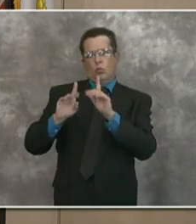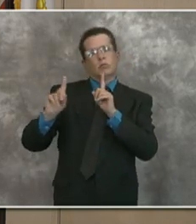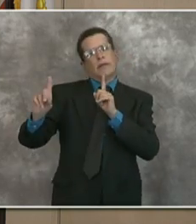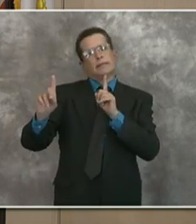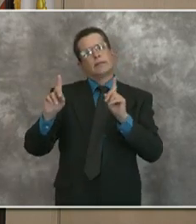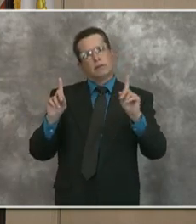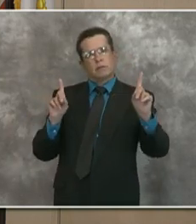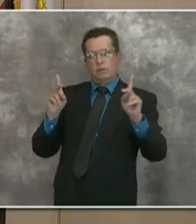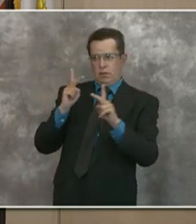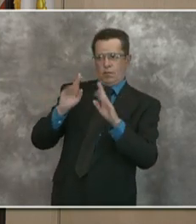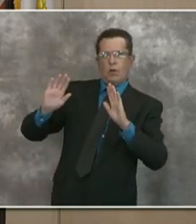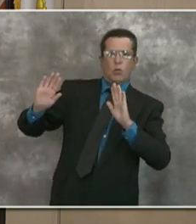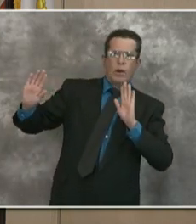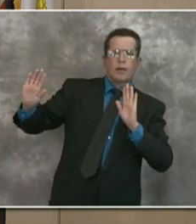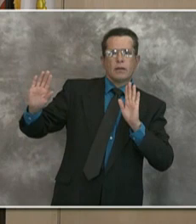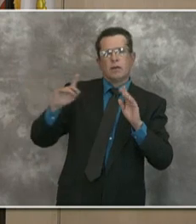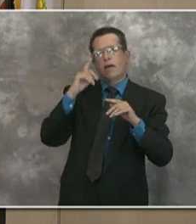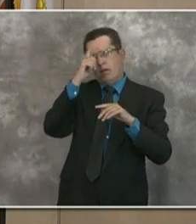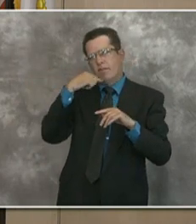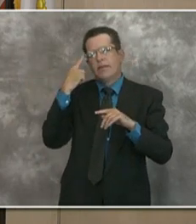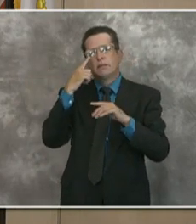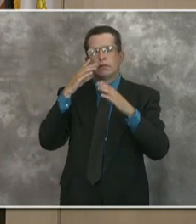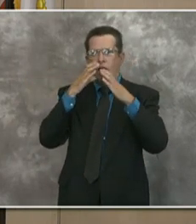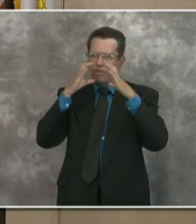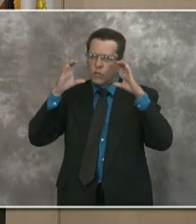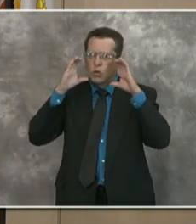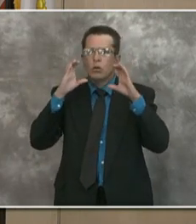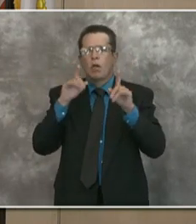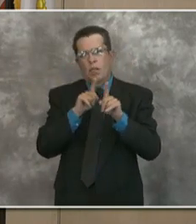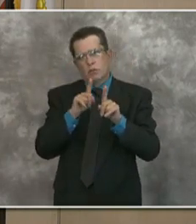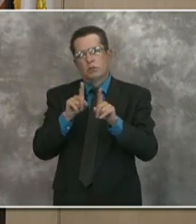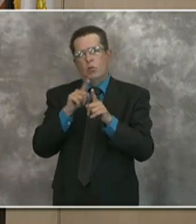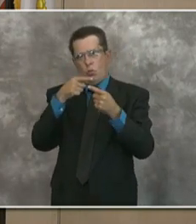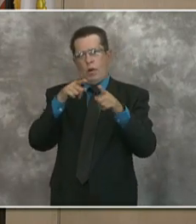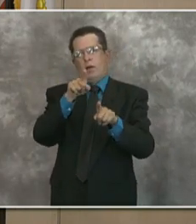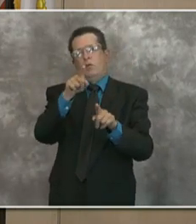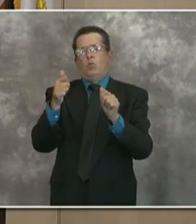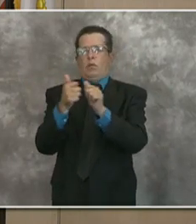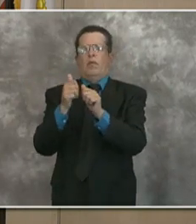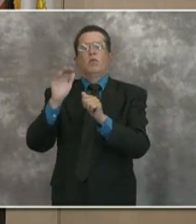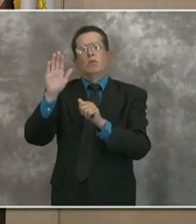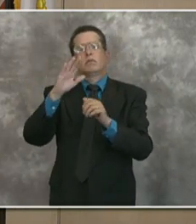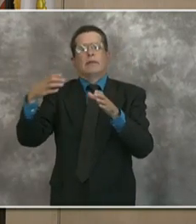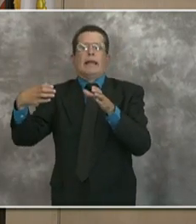distancing as well as the face coverings when they are gathering together.